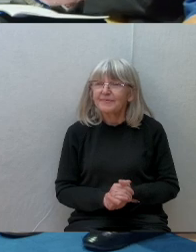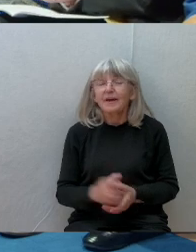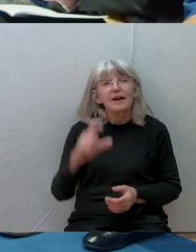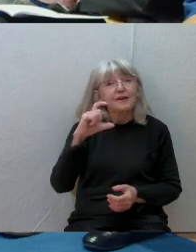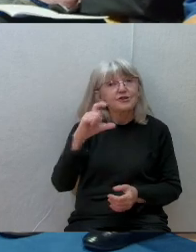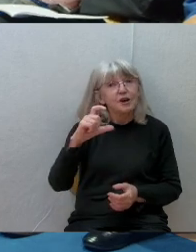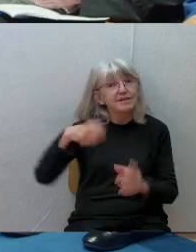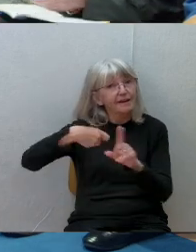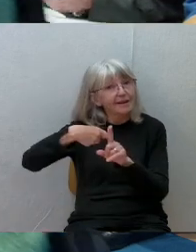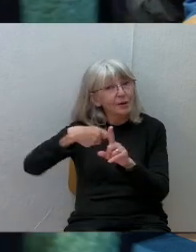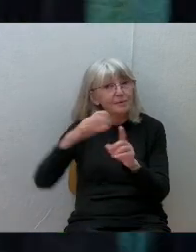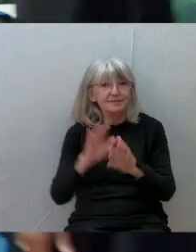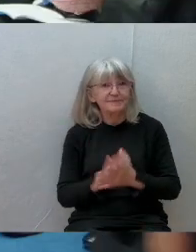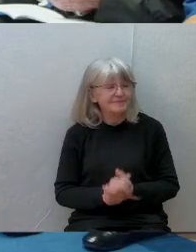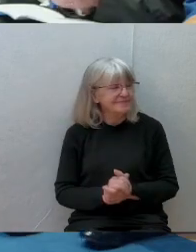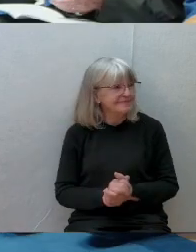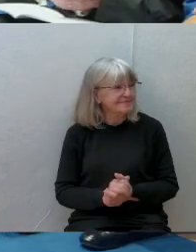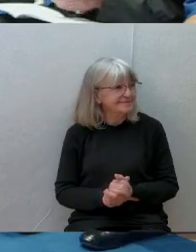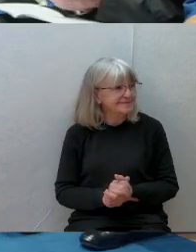Chantel Kelby.